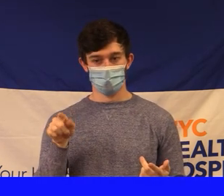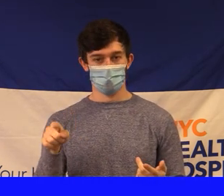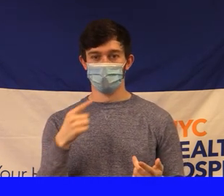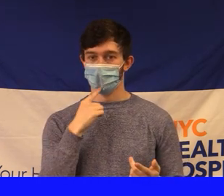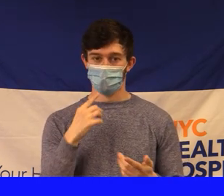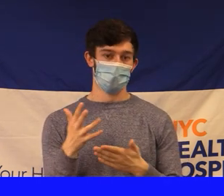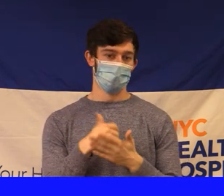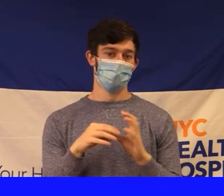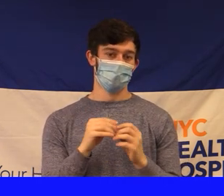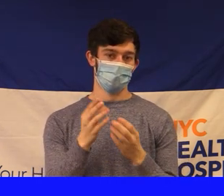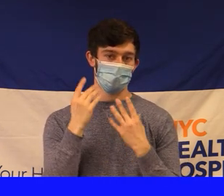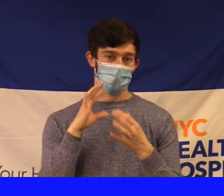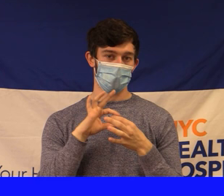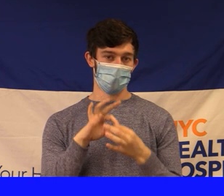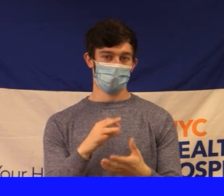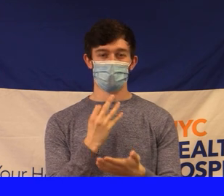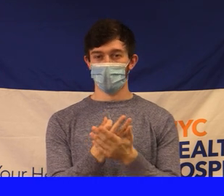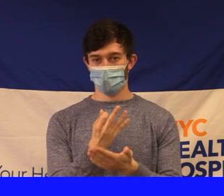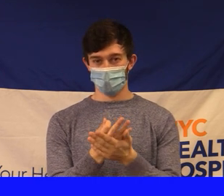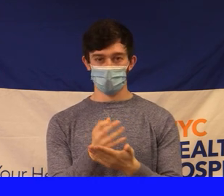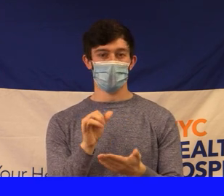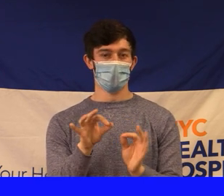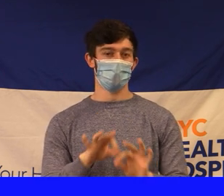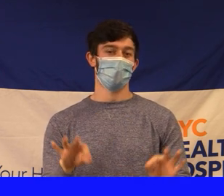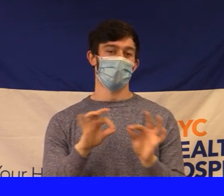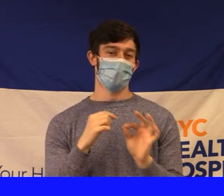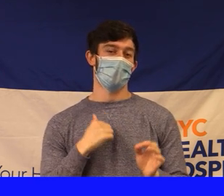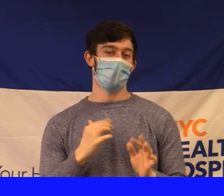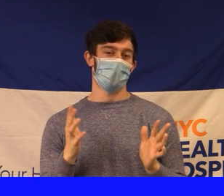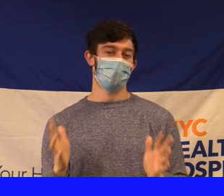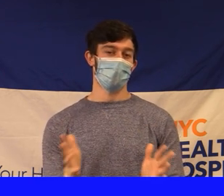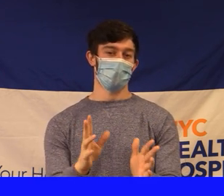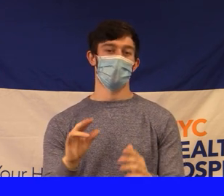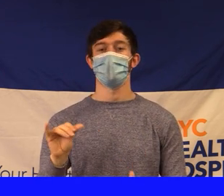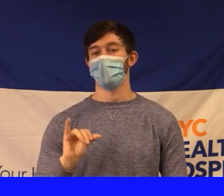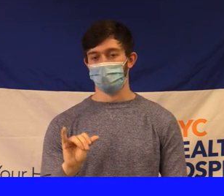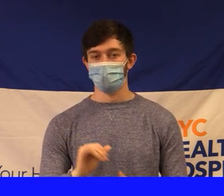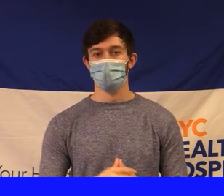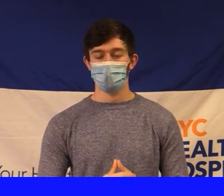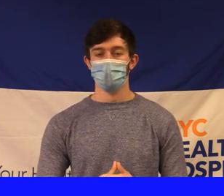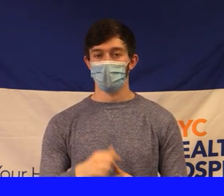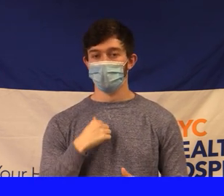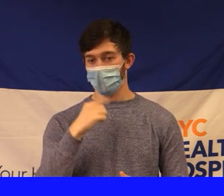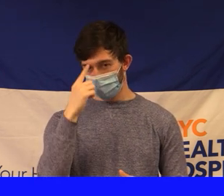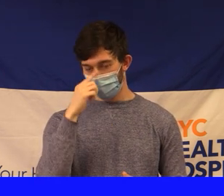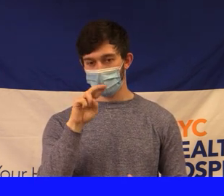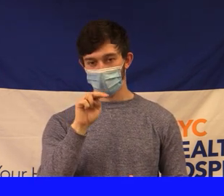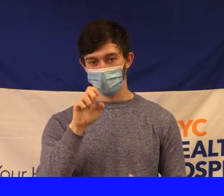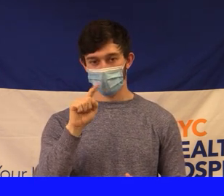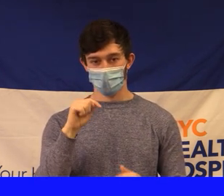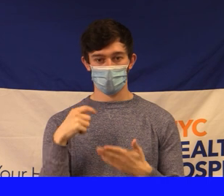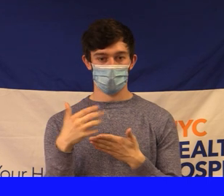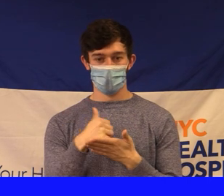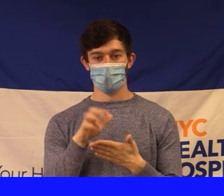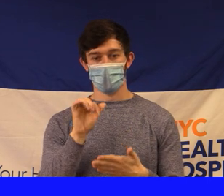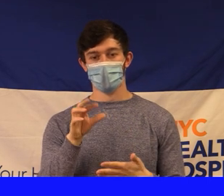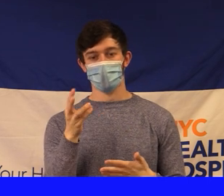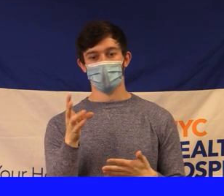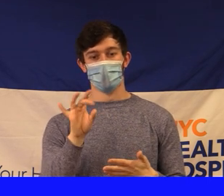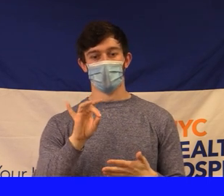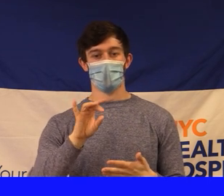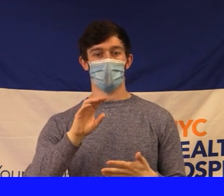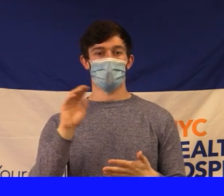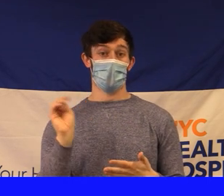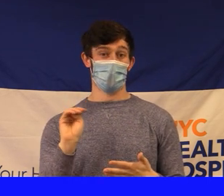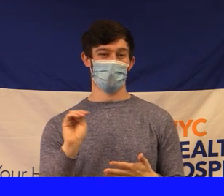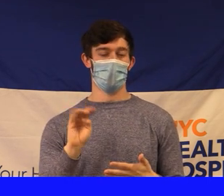the finances. So I will just encourage that. I do believe that this net revenue, $68 million, is still